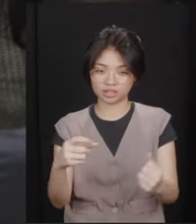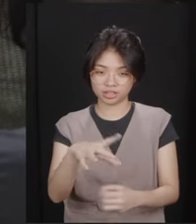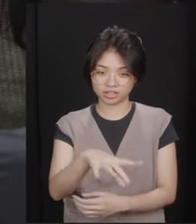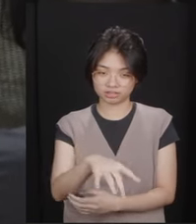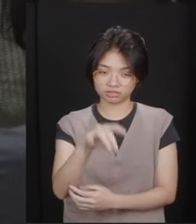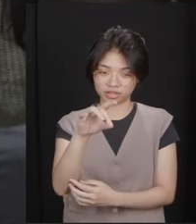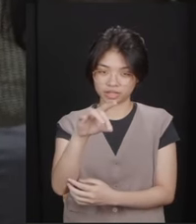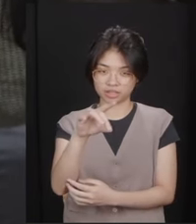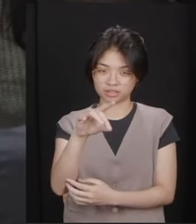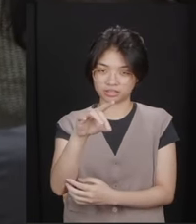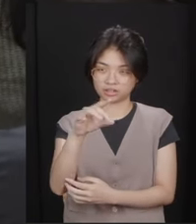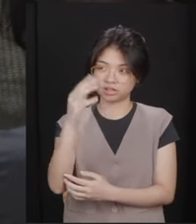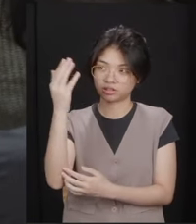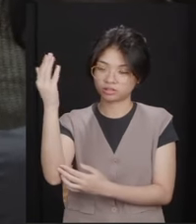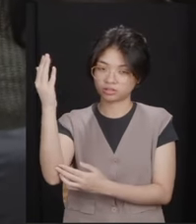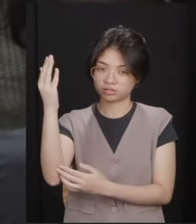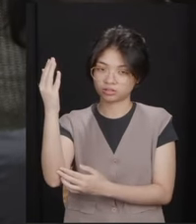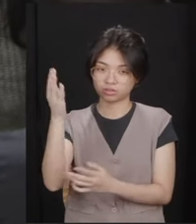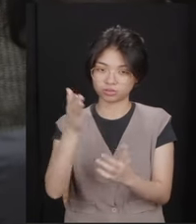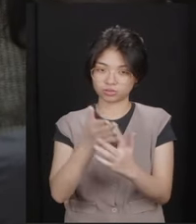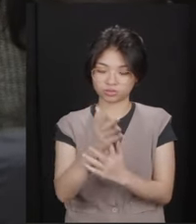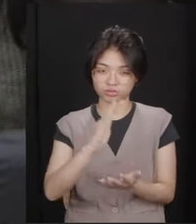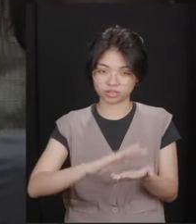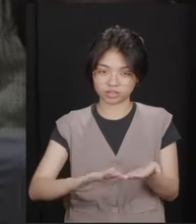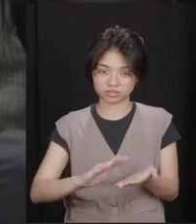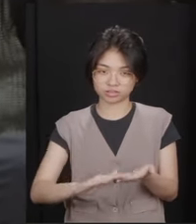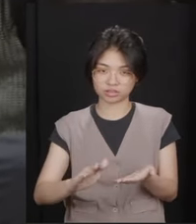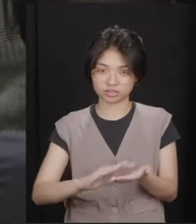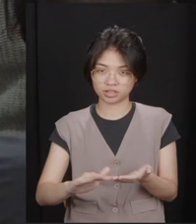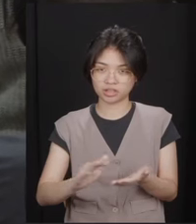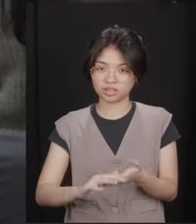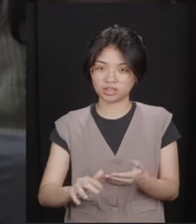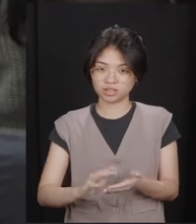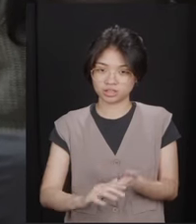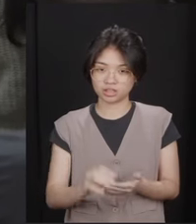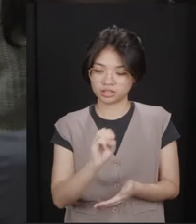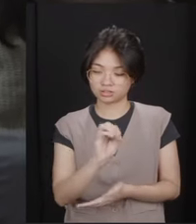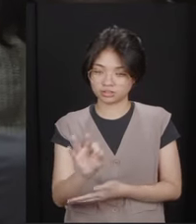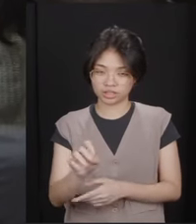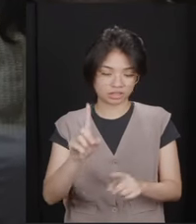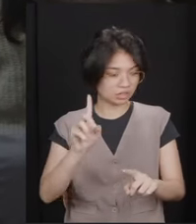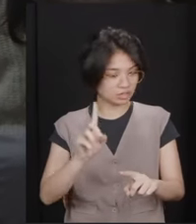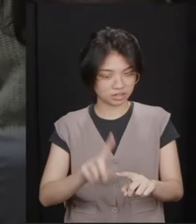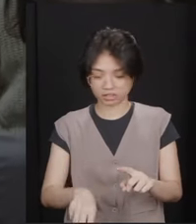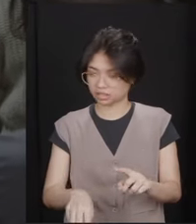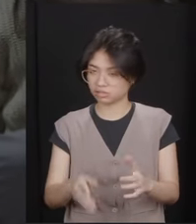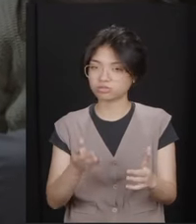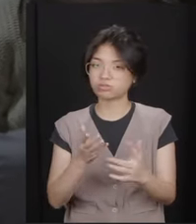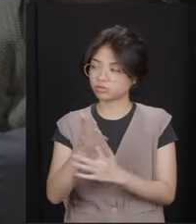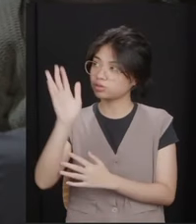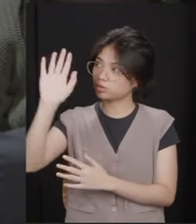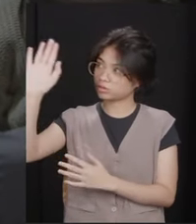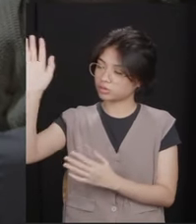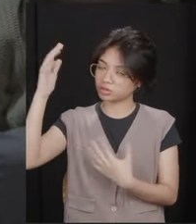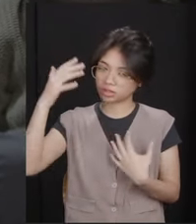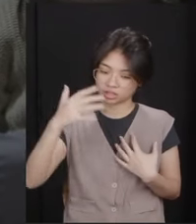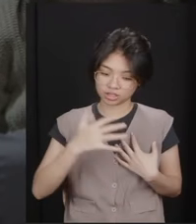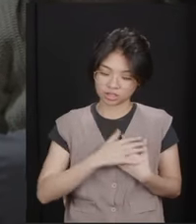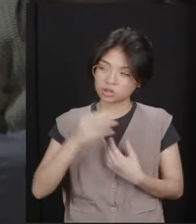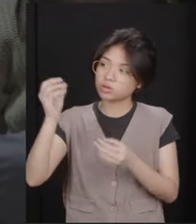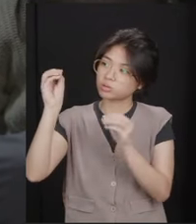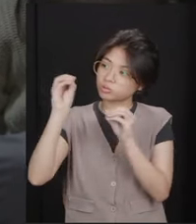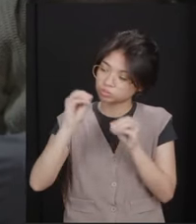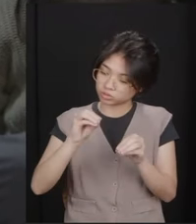forgiveness. And if they cannot get themselves to do that, Lord, by your grace, put it in their hearts, we